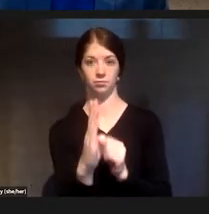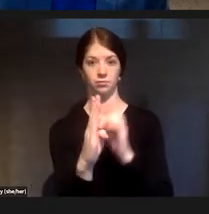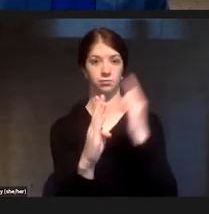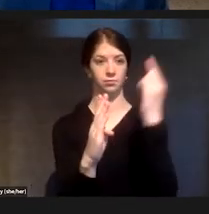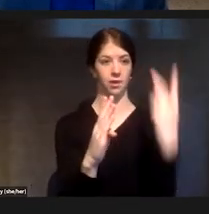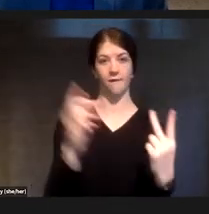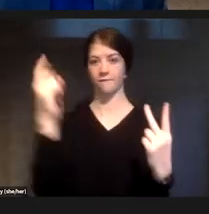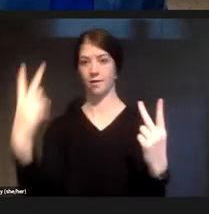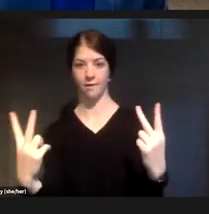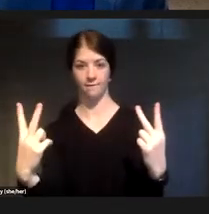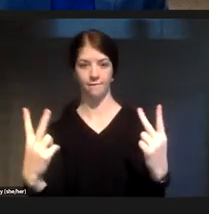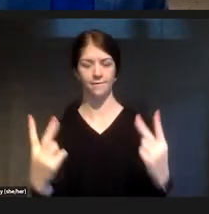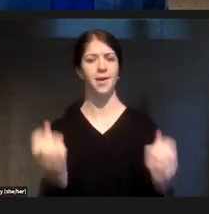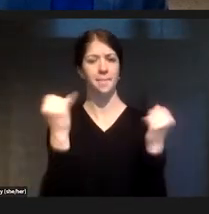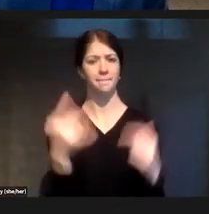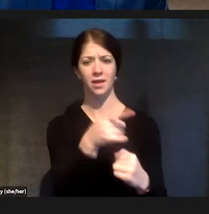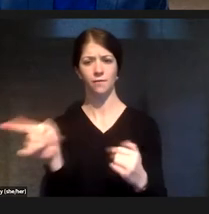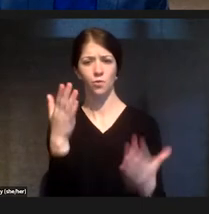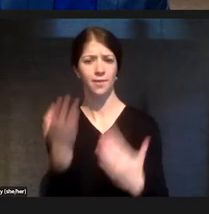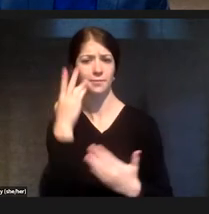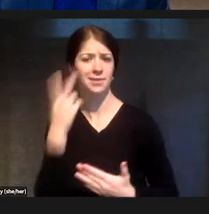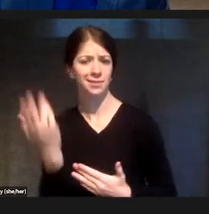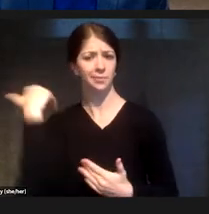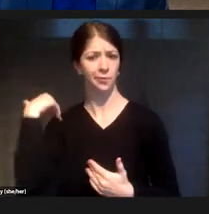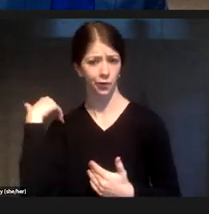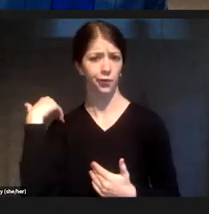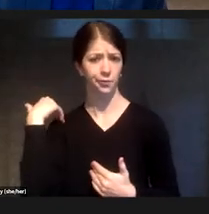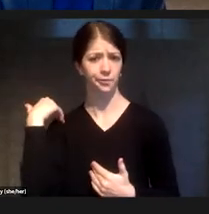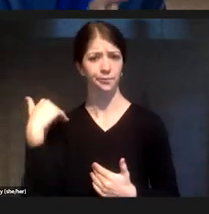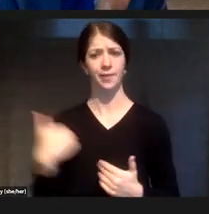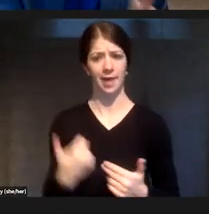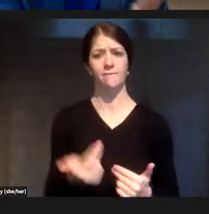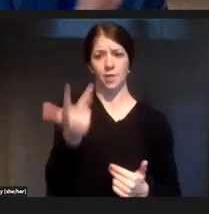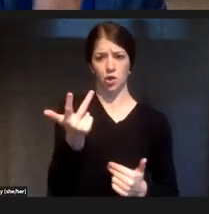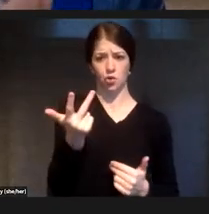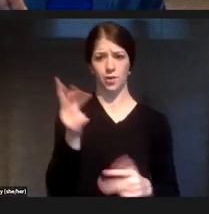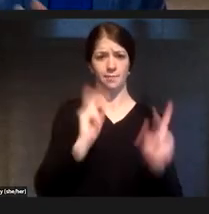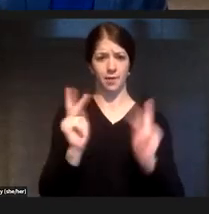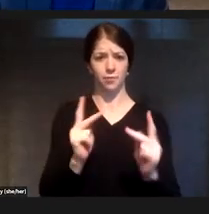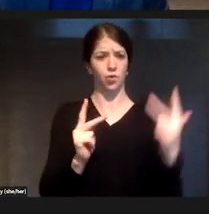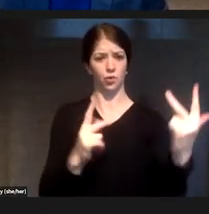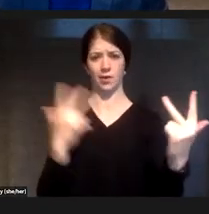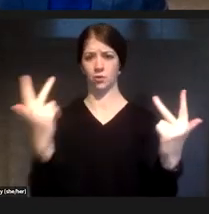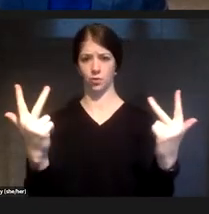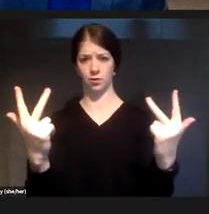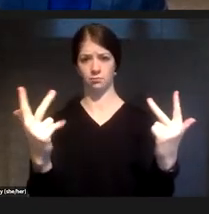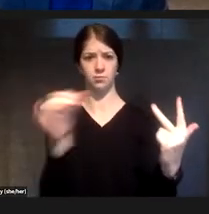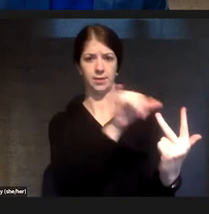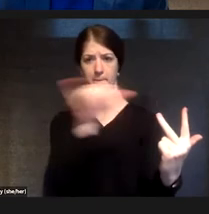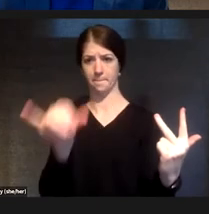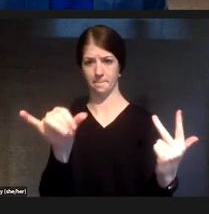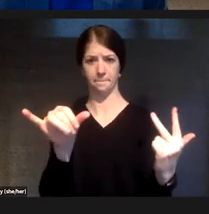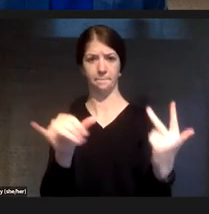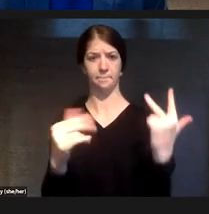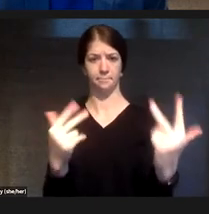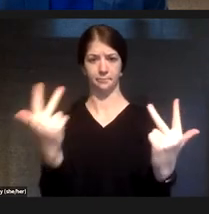It's an image that many people have probably seen before, with three individuals, same three individuals on both half of the screen,